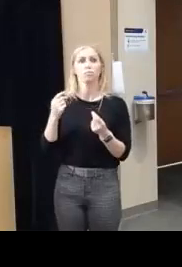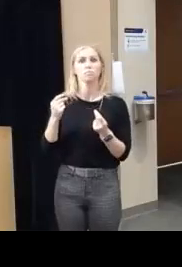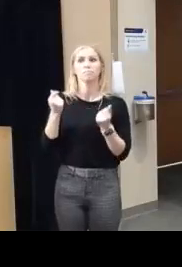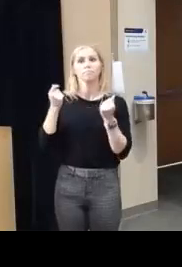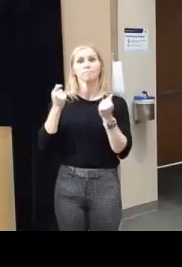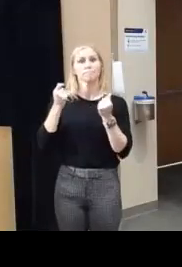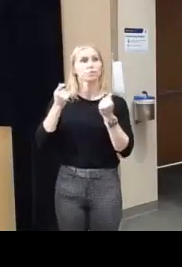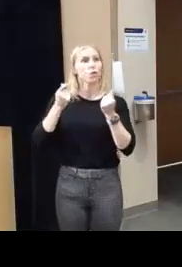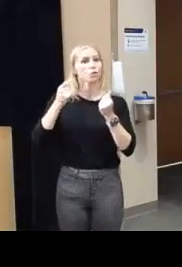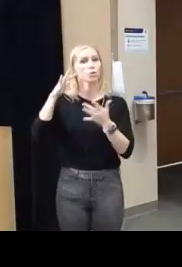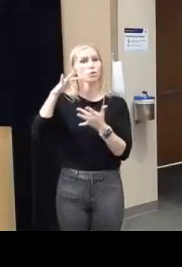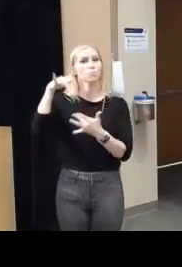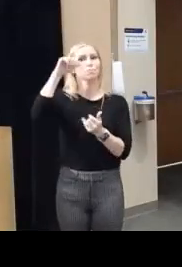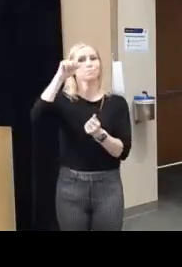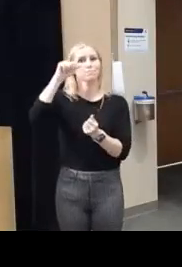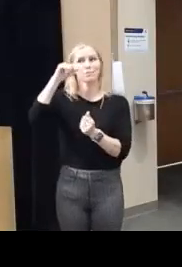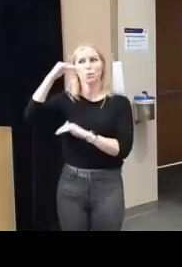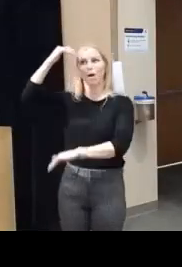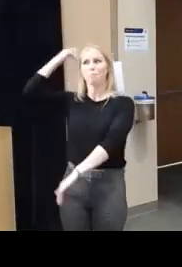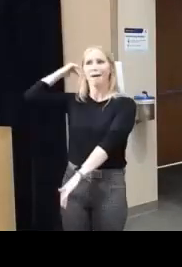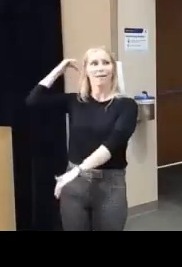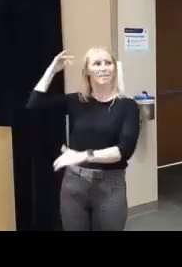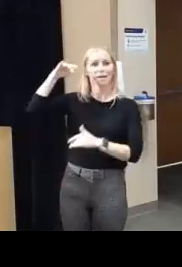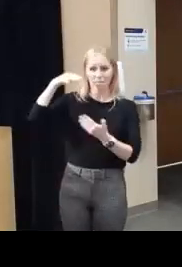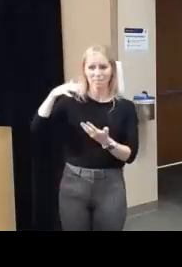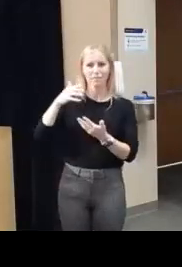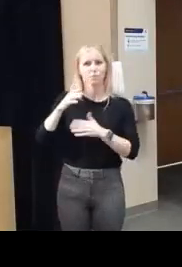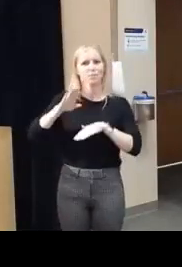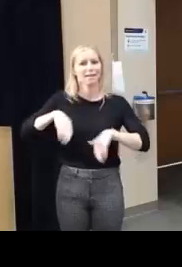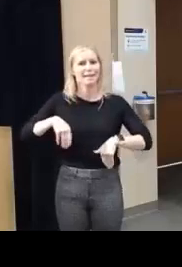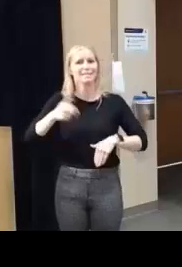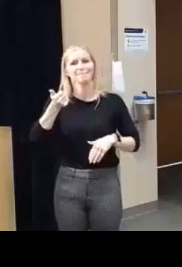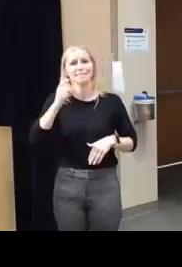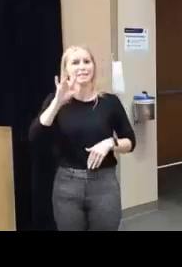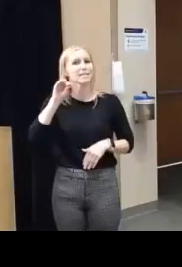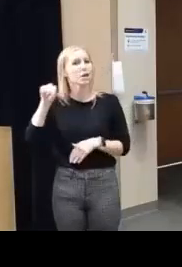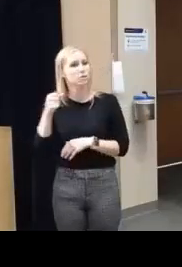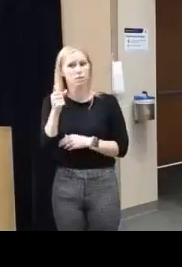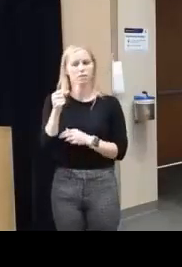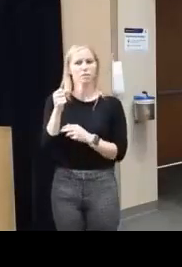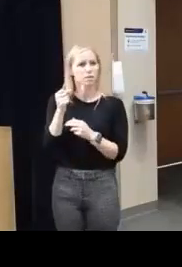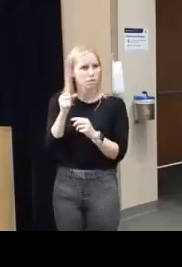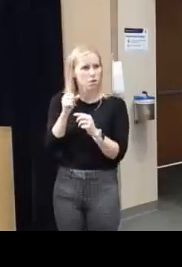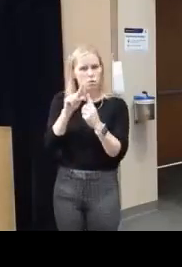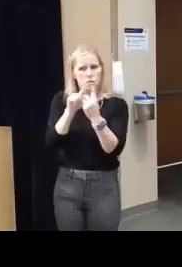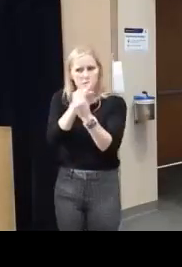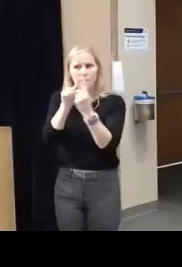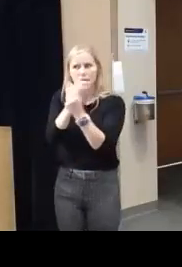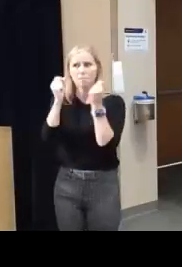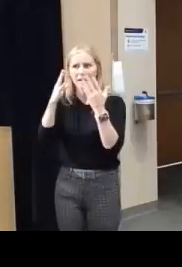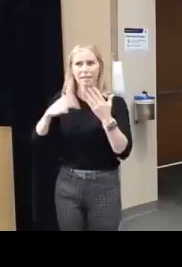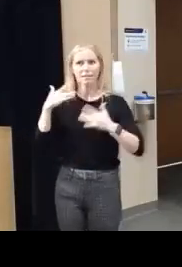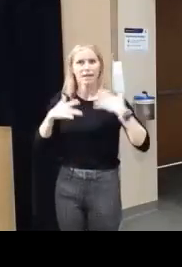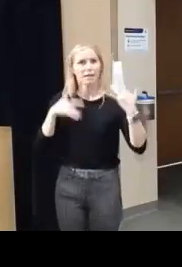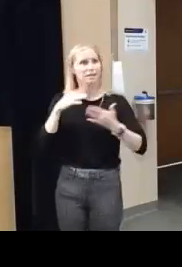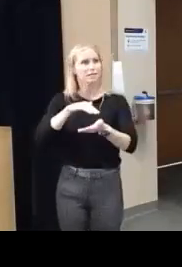1800s, you would find a lot of very excited medical professionals, and these folks would